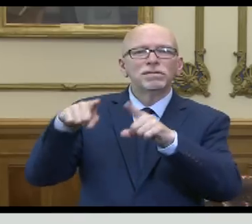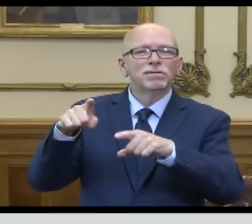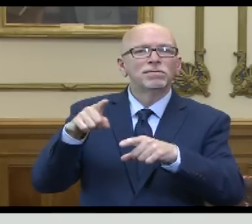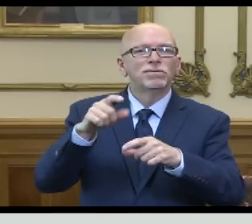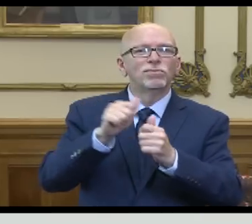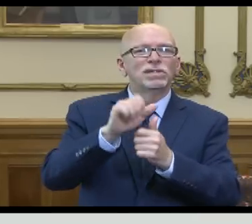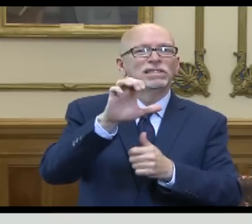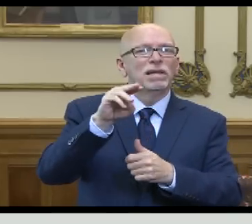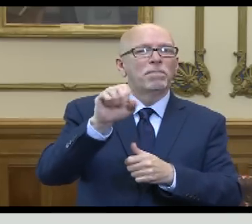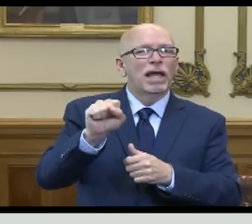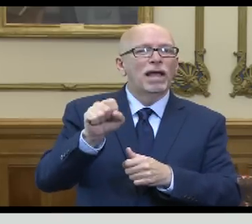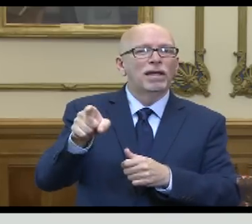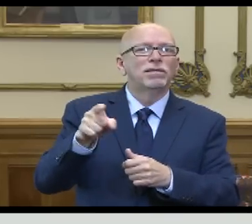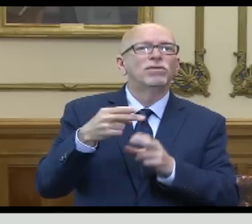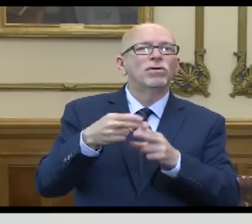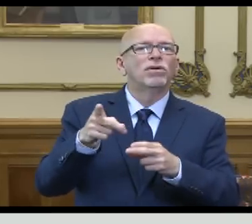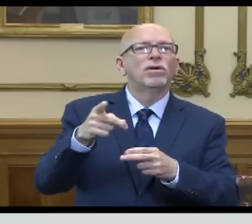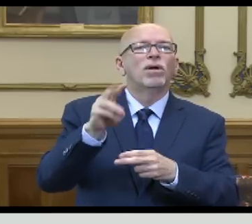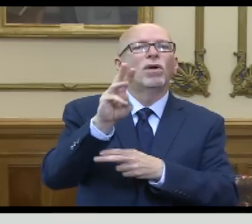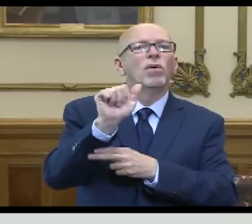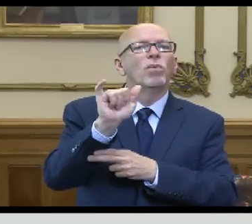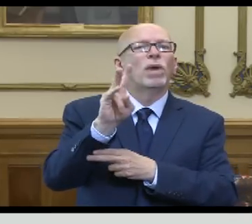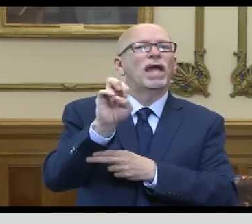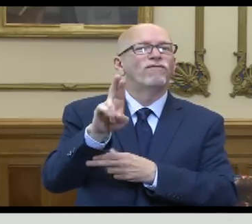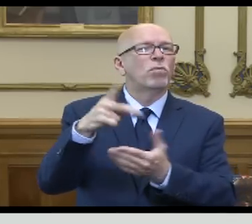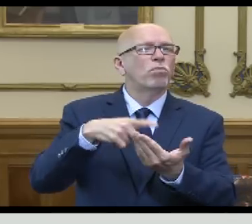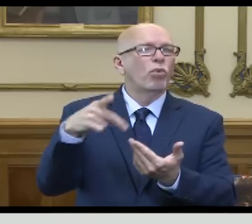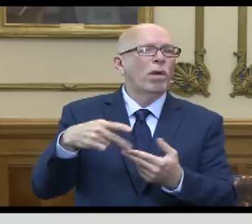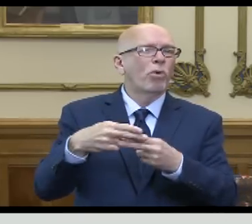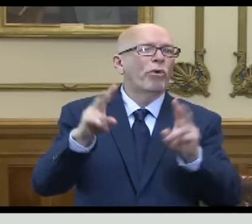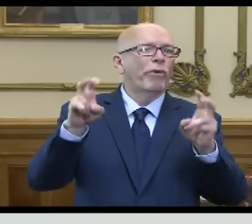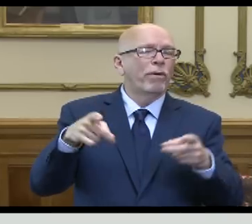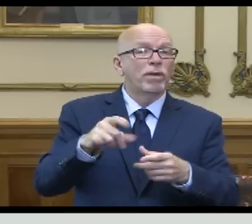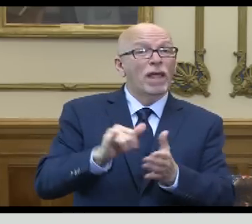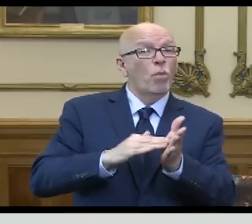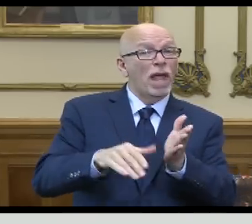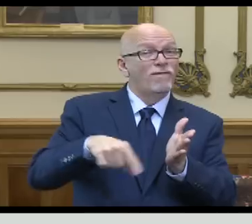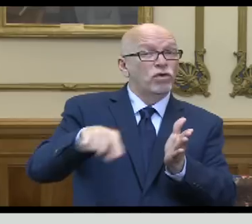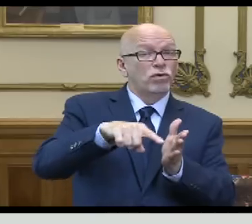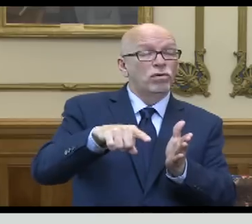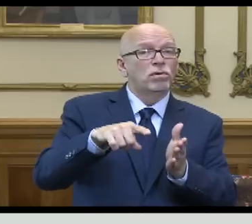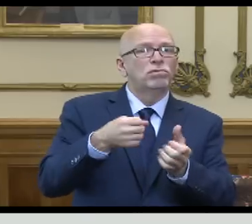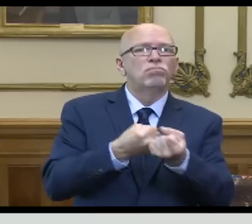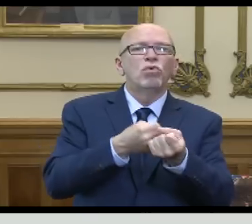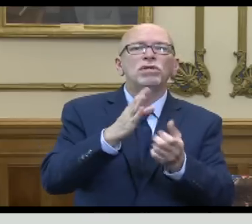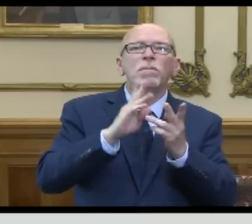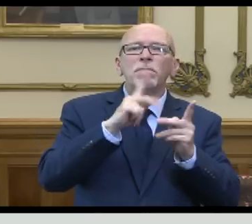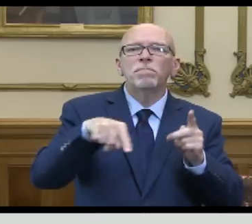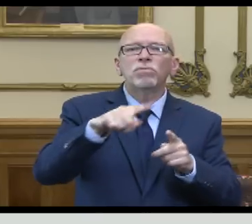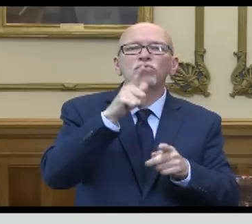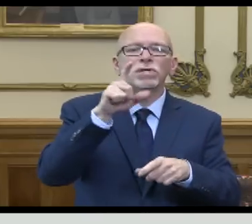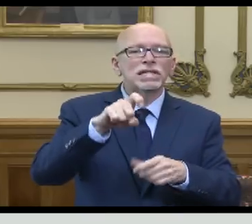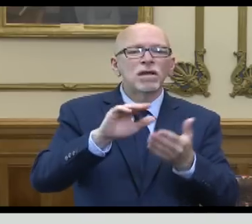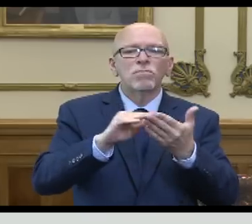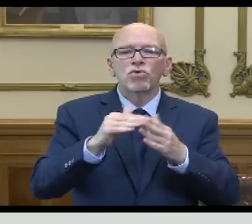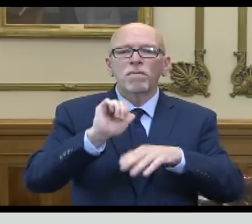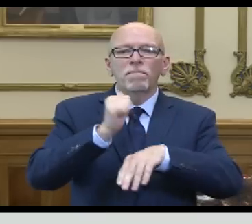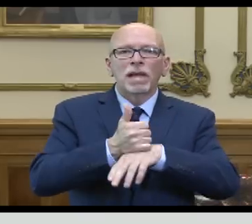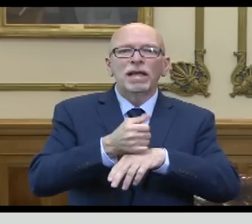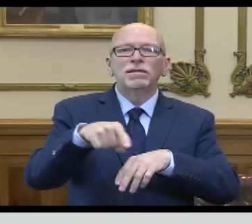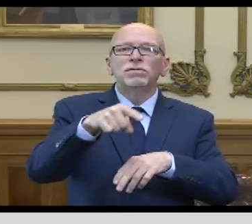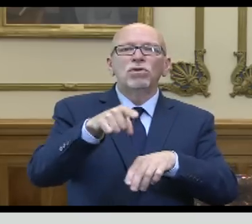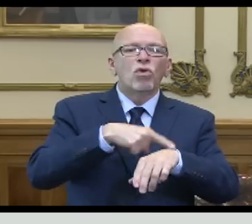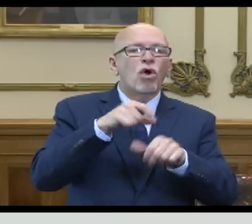with CMS, commonly referred to as waiver programs. These waivers support certain populations in need of community-based long-term services